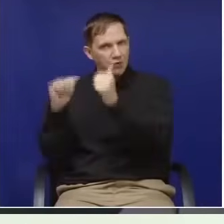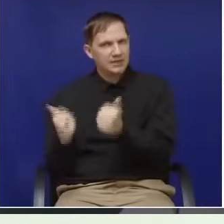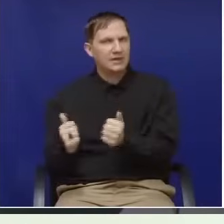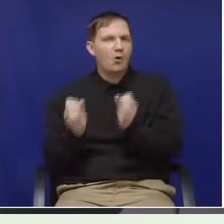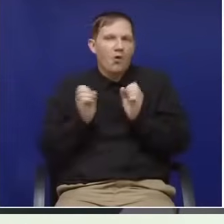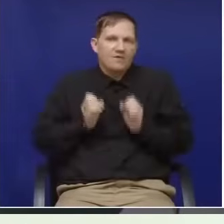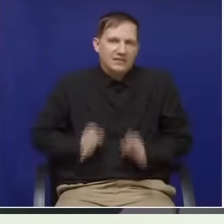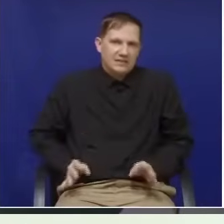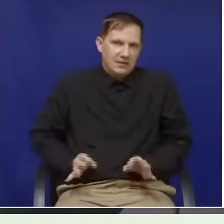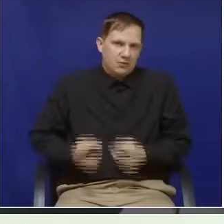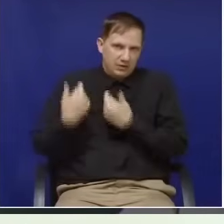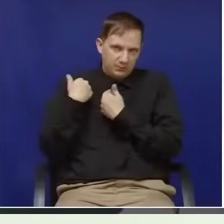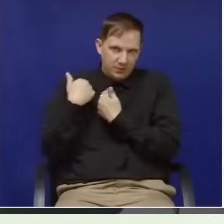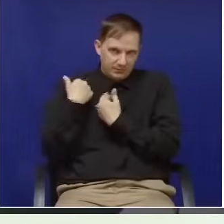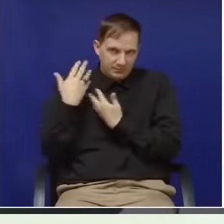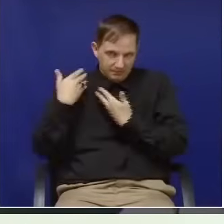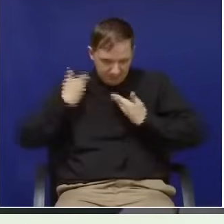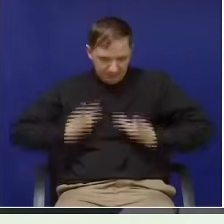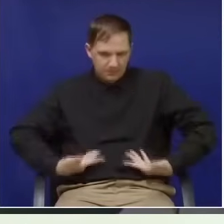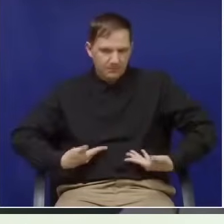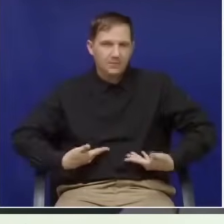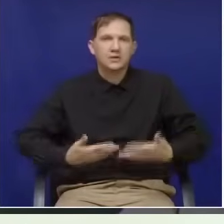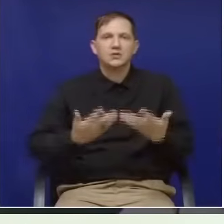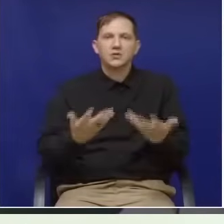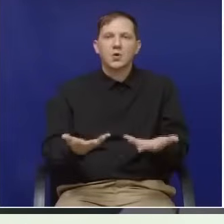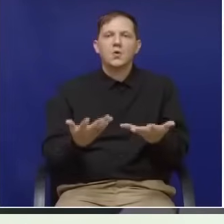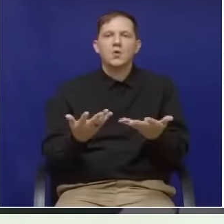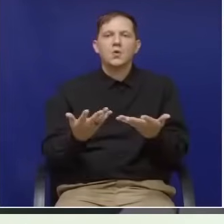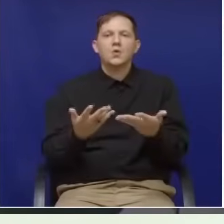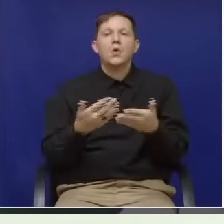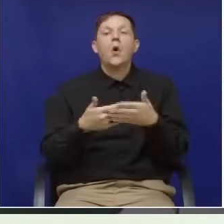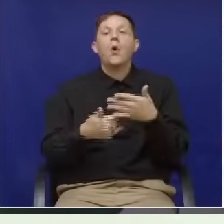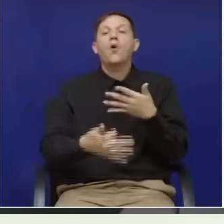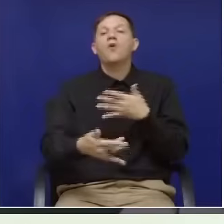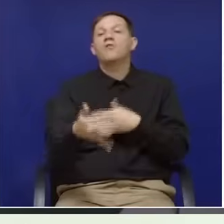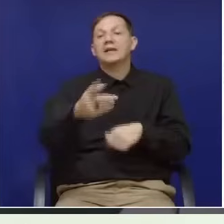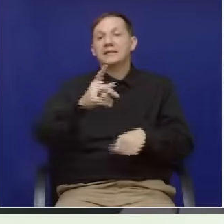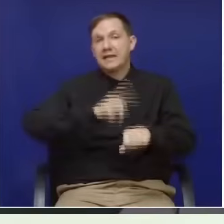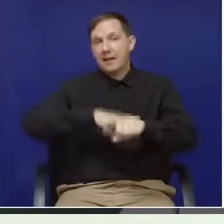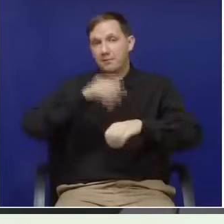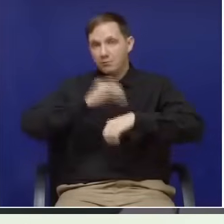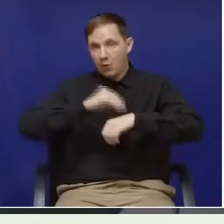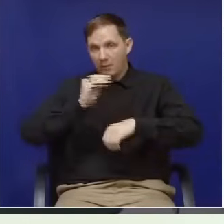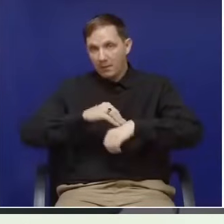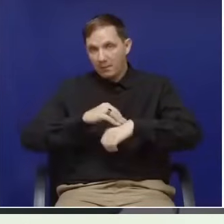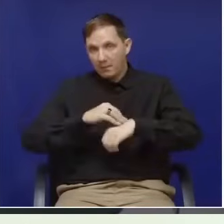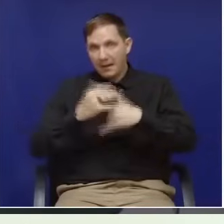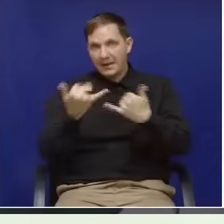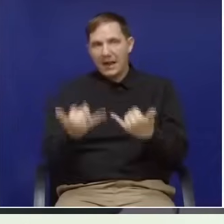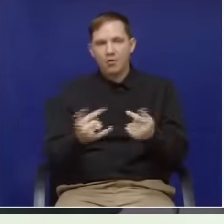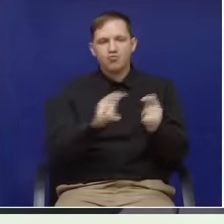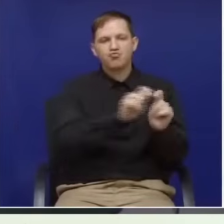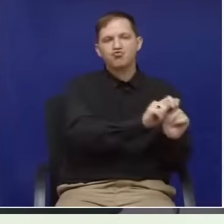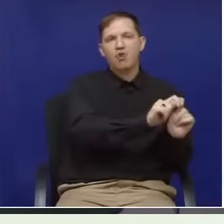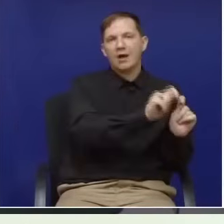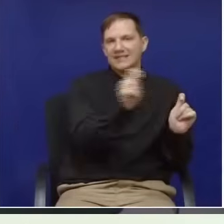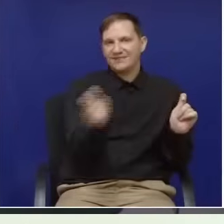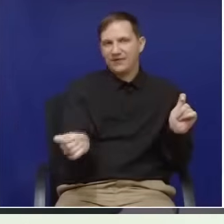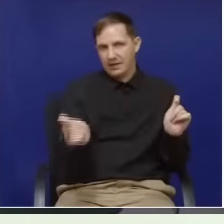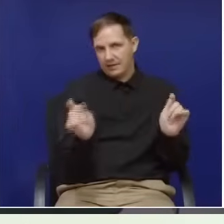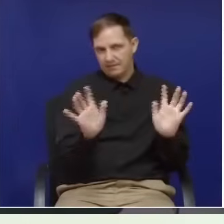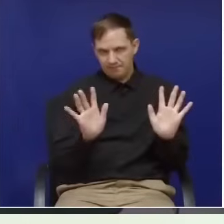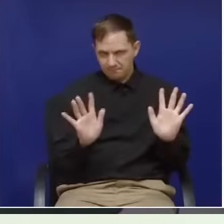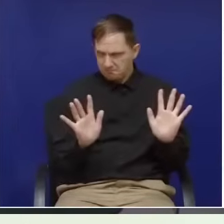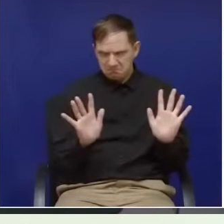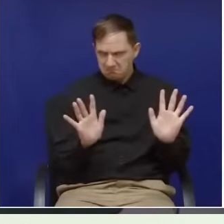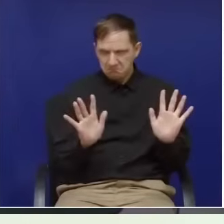what we are saying there is that over time, the department, it's not only the issue of what is being transferred. It's over time